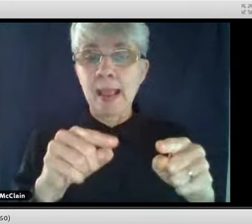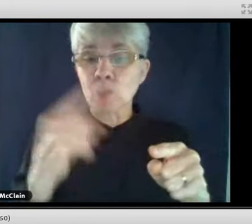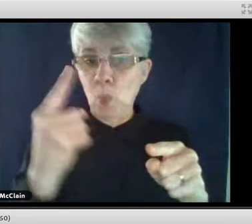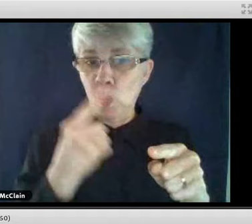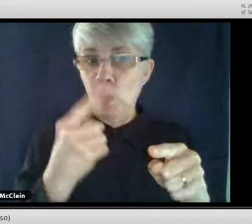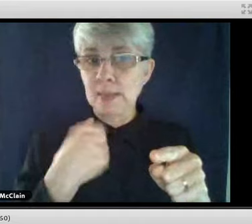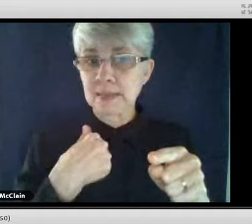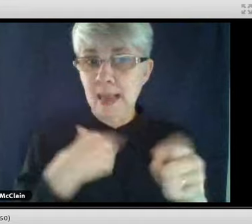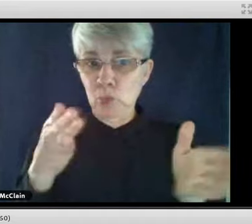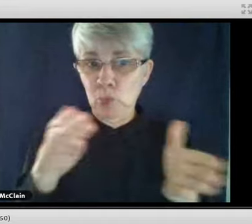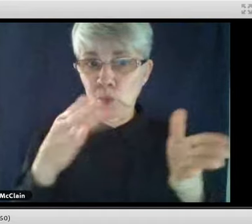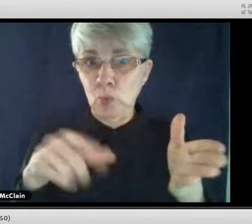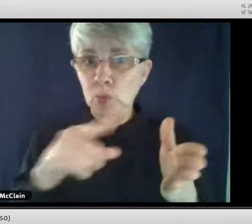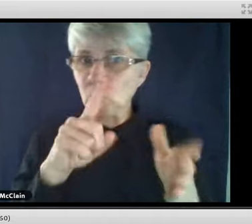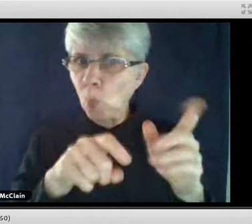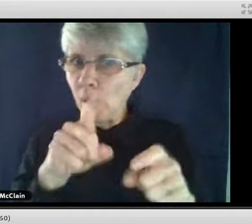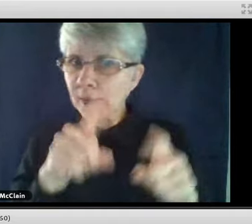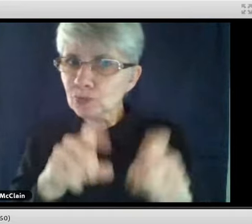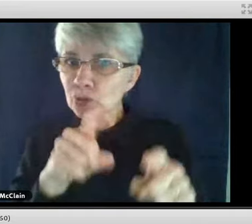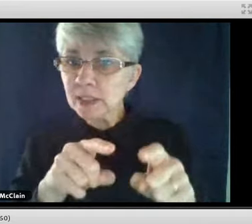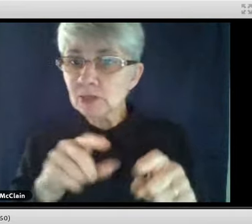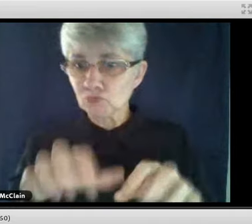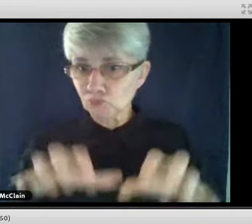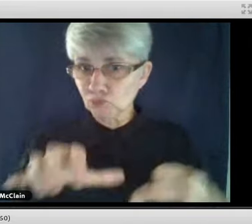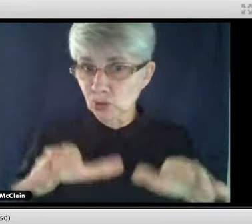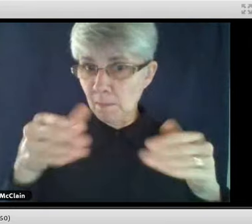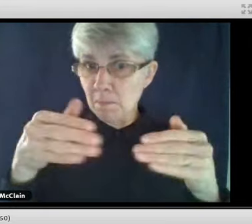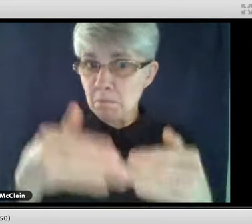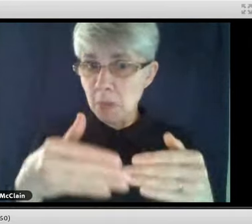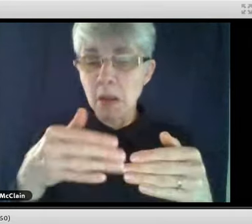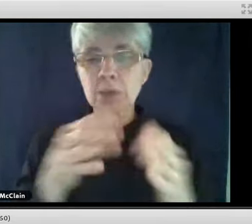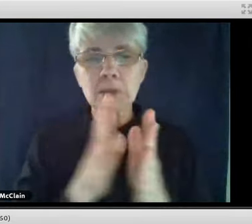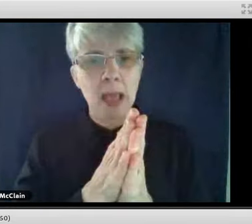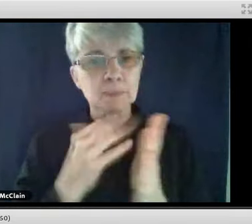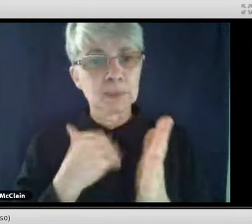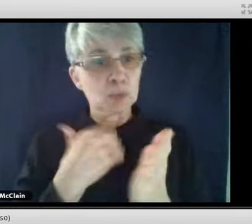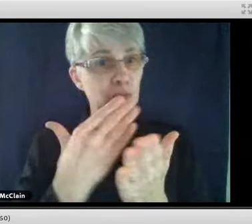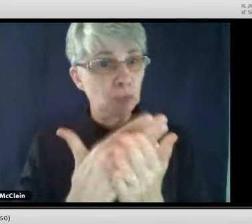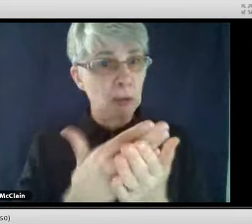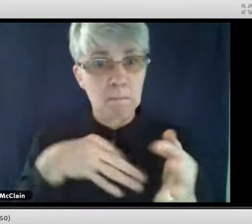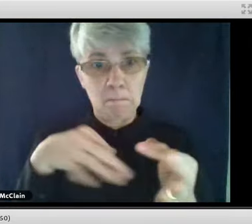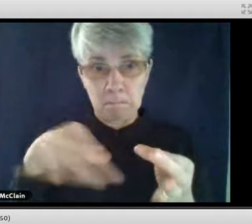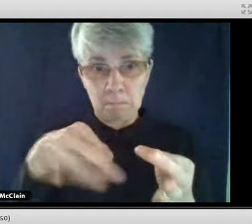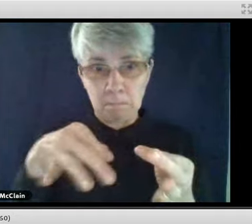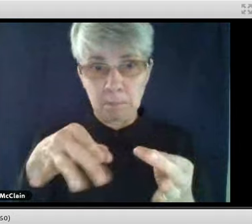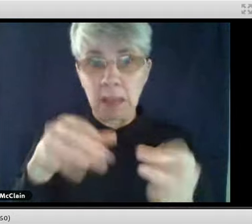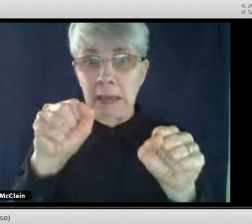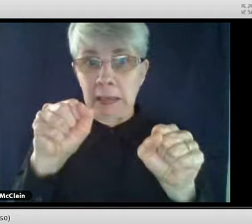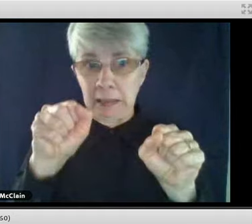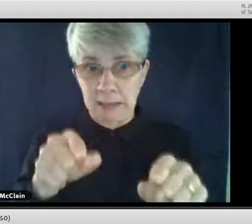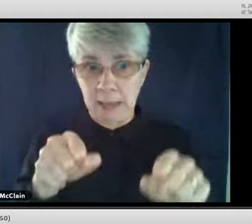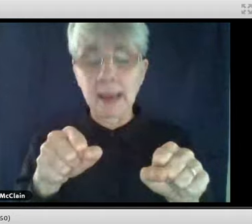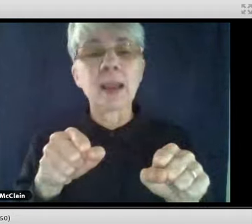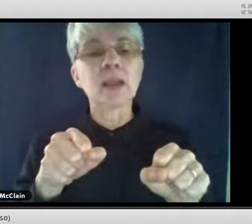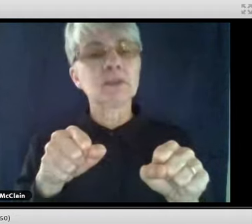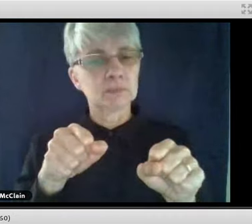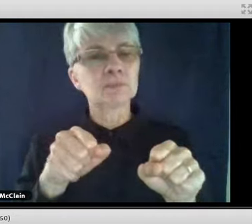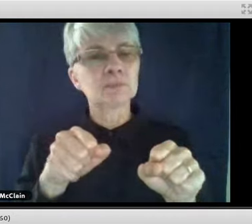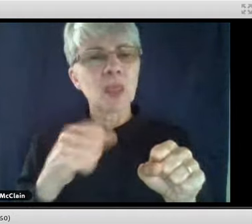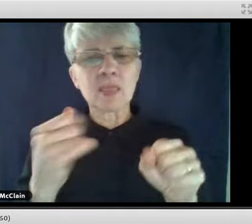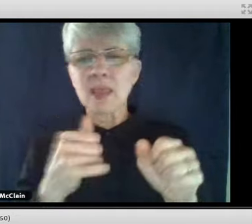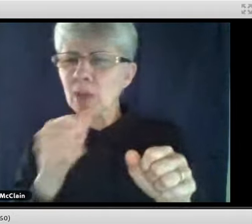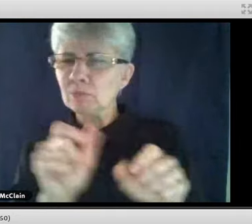encourage questions and just asking me to stop and to talk about something that's maybe not very